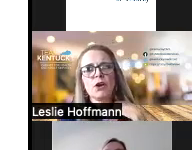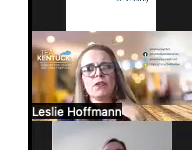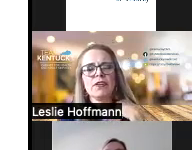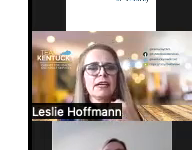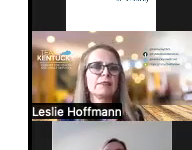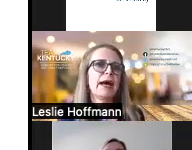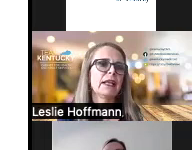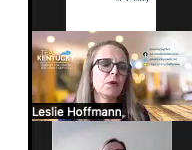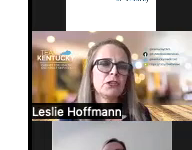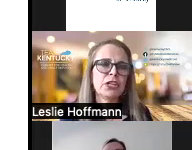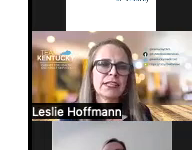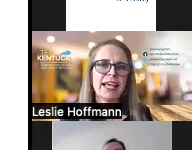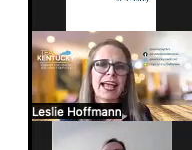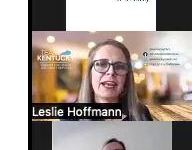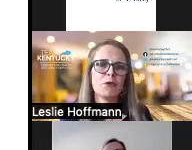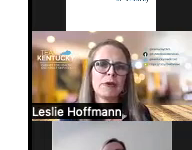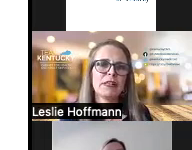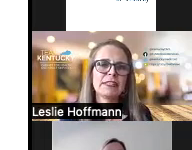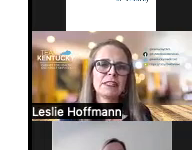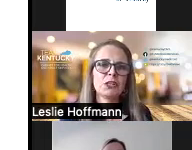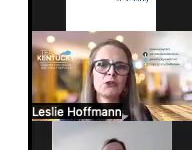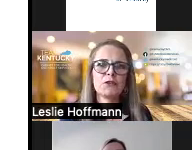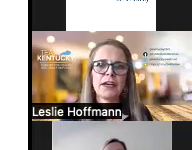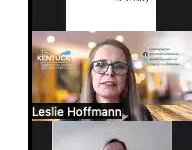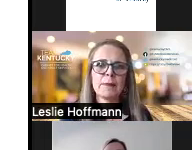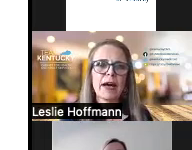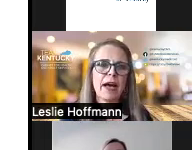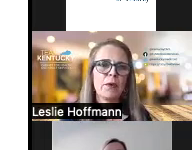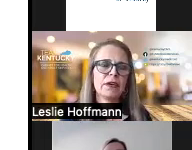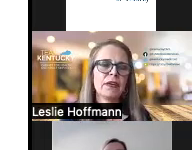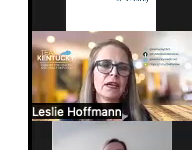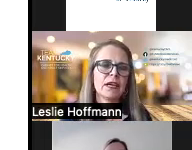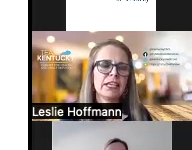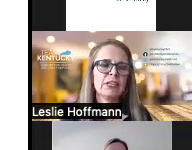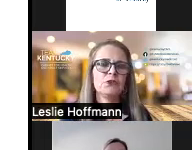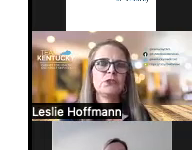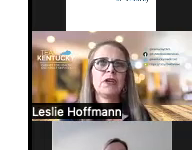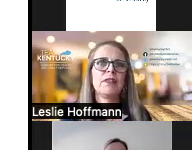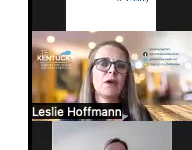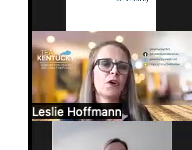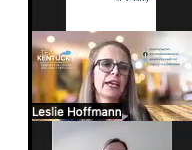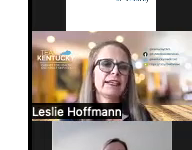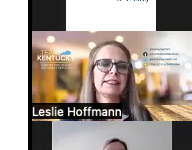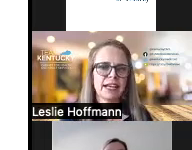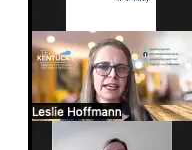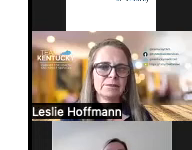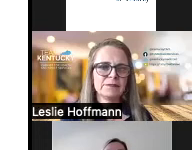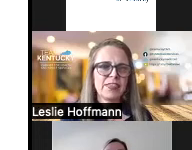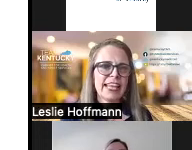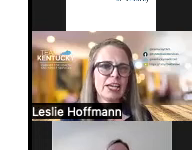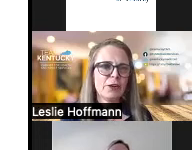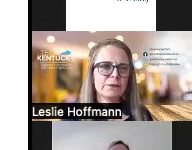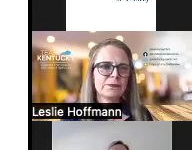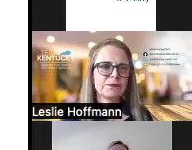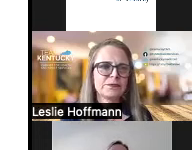watch over this as a pilot project, and it will be lessons learned for us about how we can continue to that work in Kentucky.